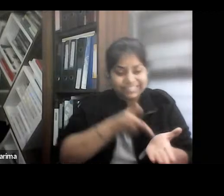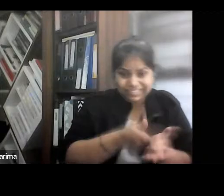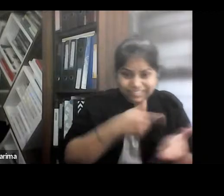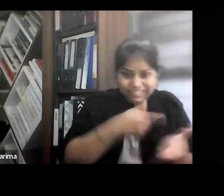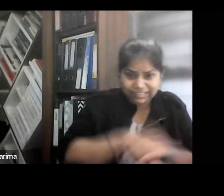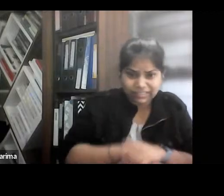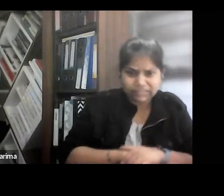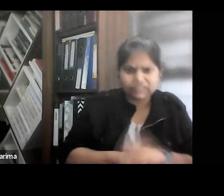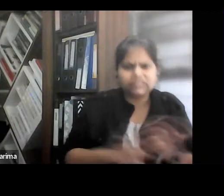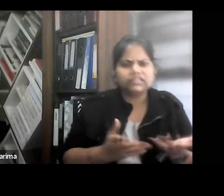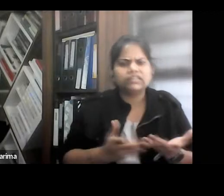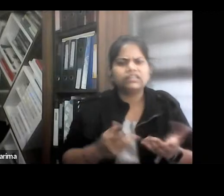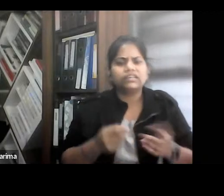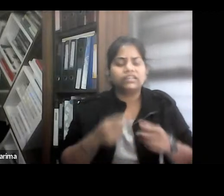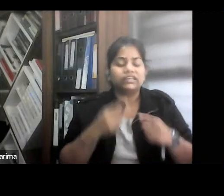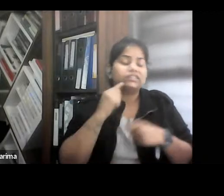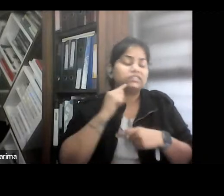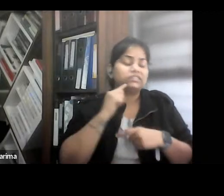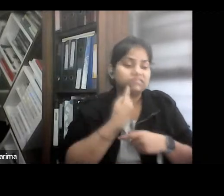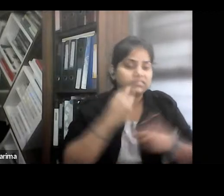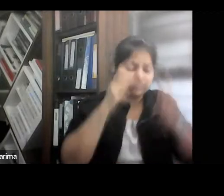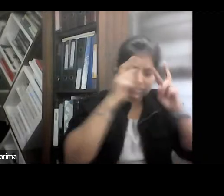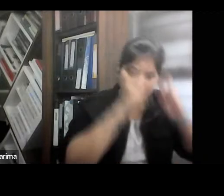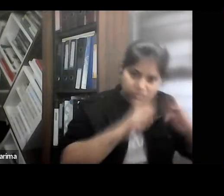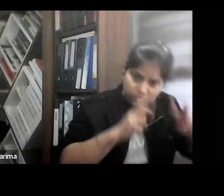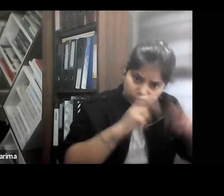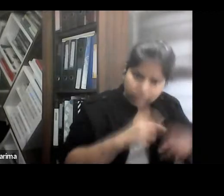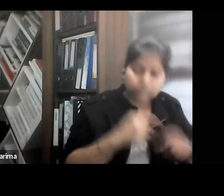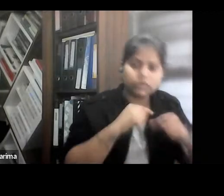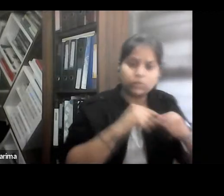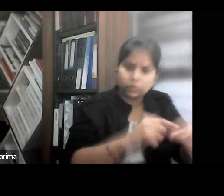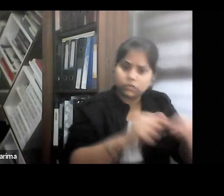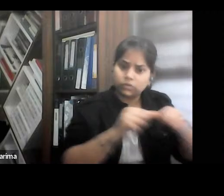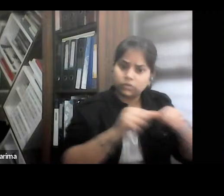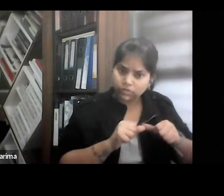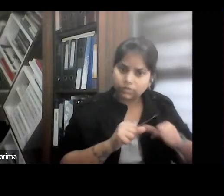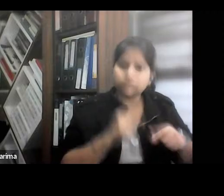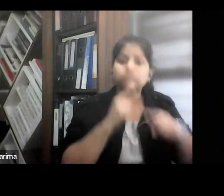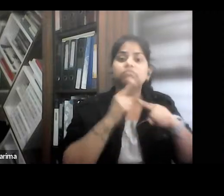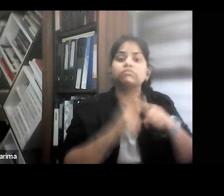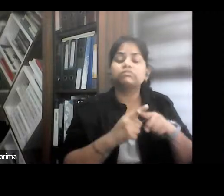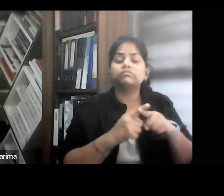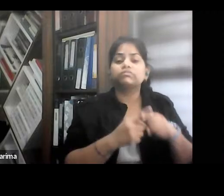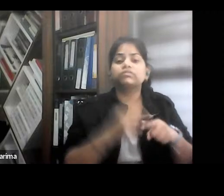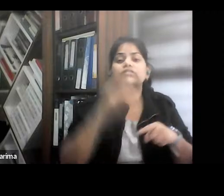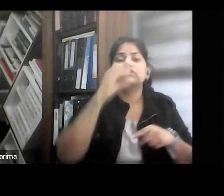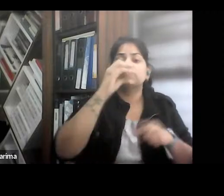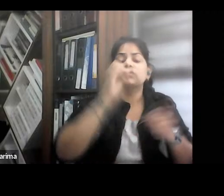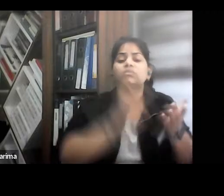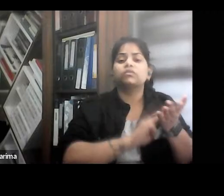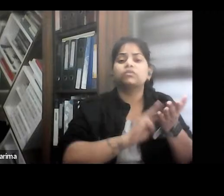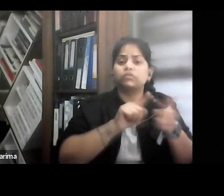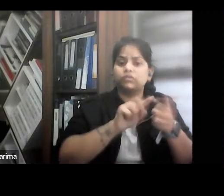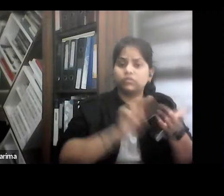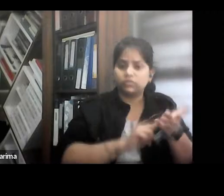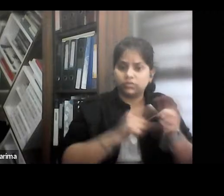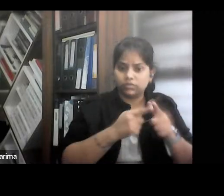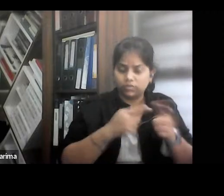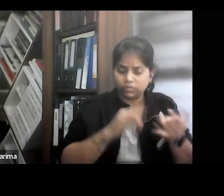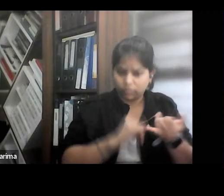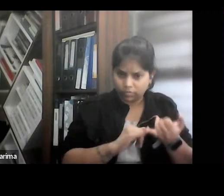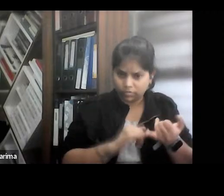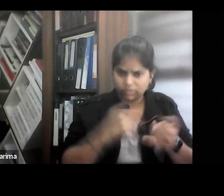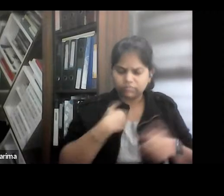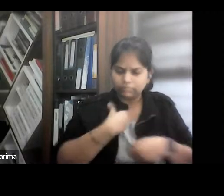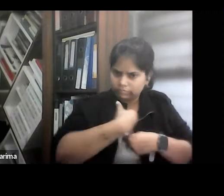inquiry, and by further commenting about it, I make a transition from